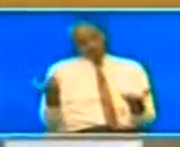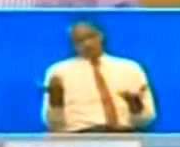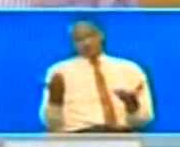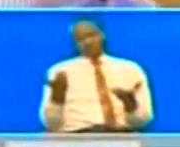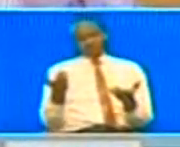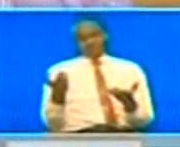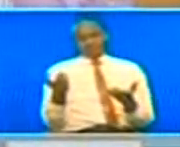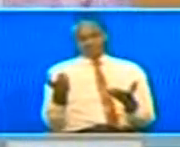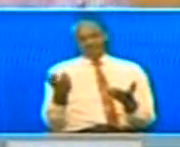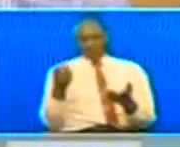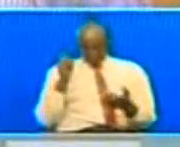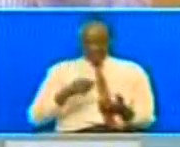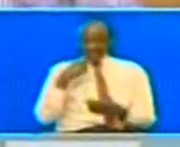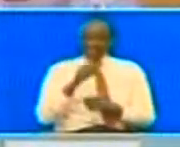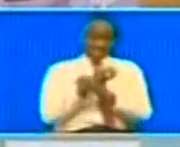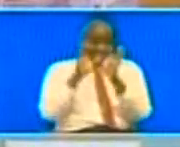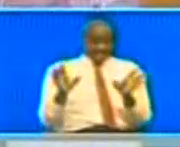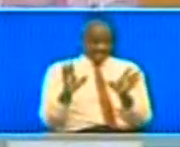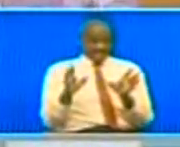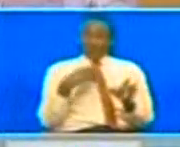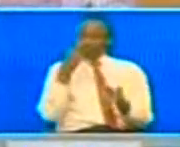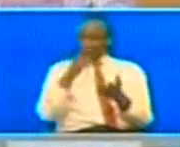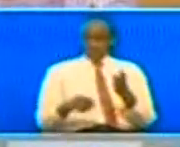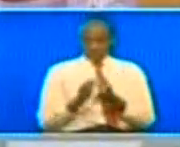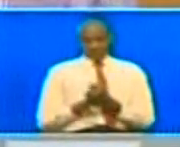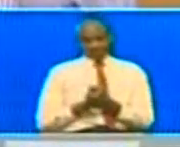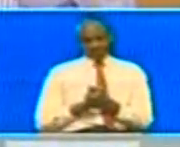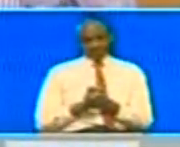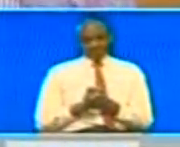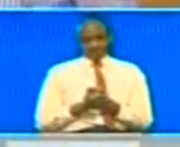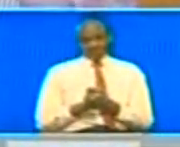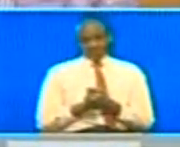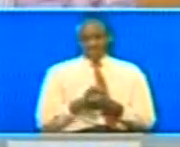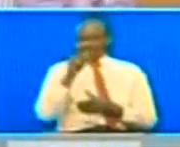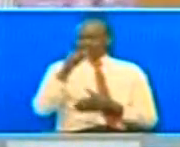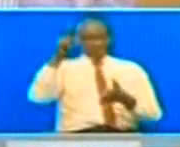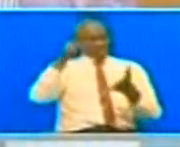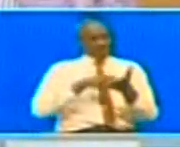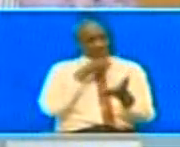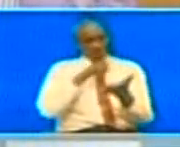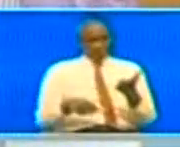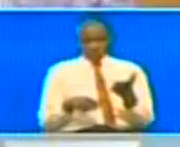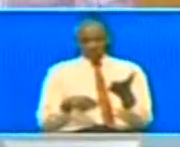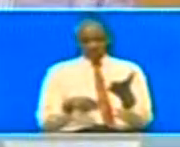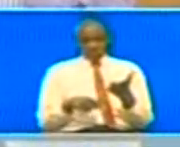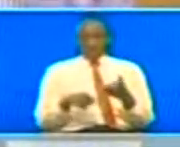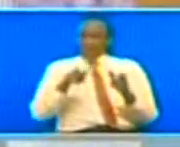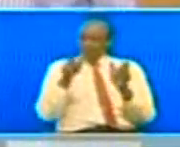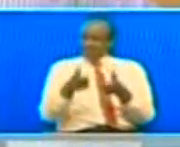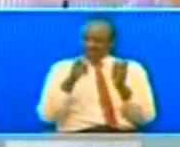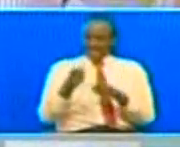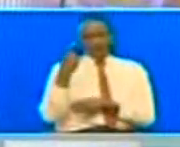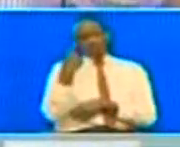yeah, we're MPs. No, but I must justify, please give me a moment to say something. Right. It's very wrong that media can